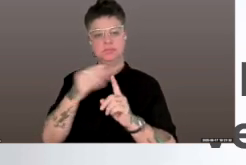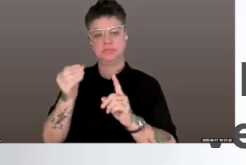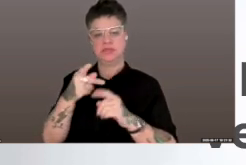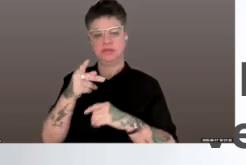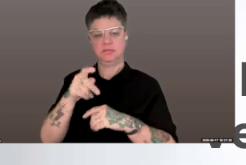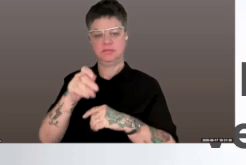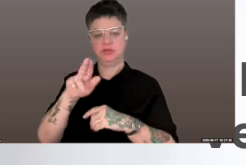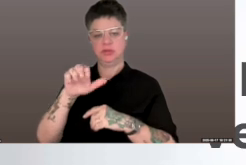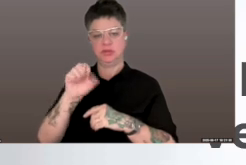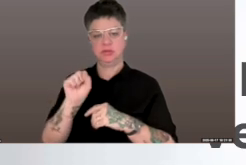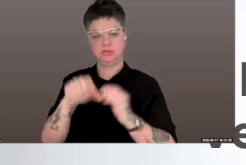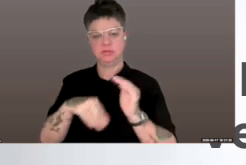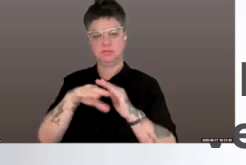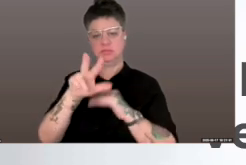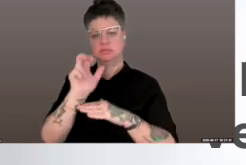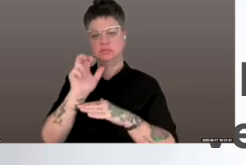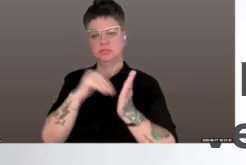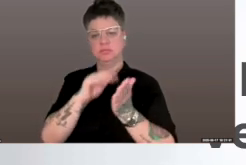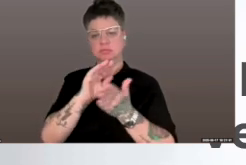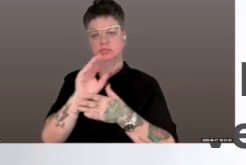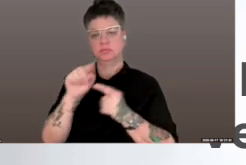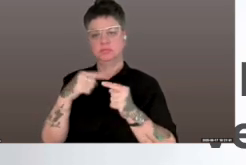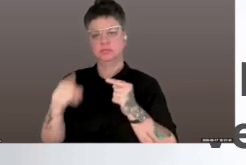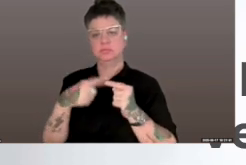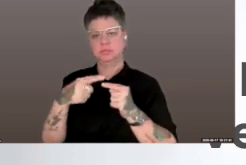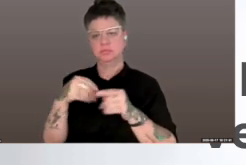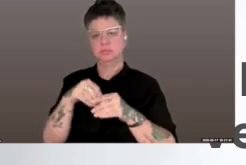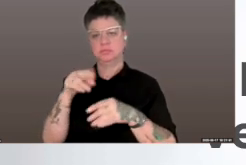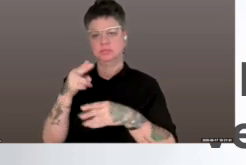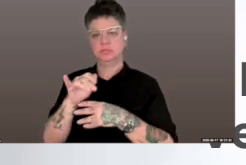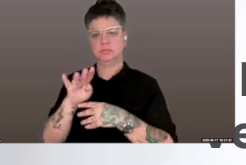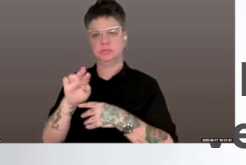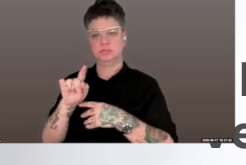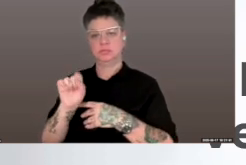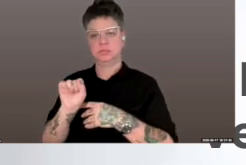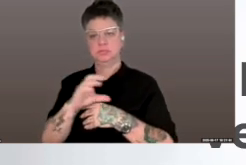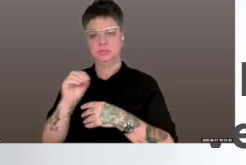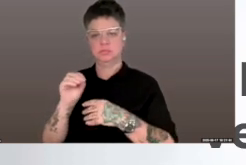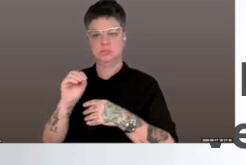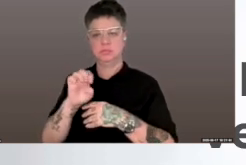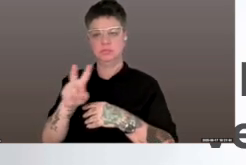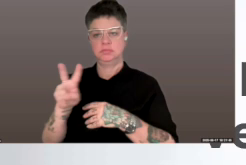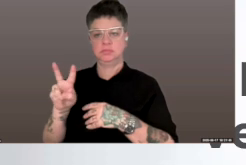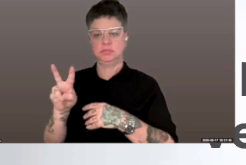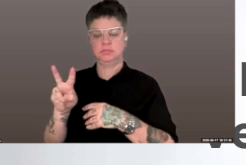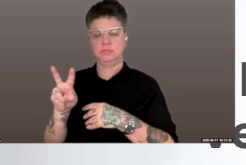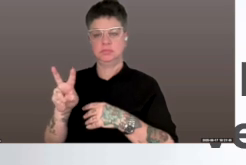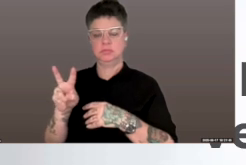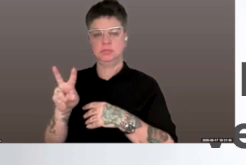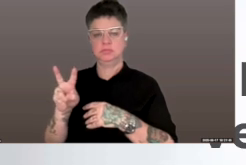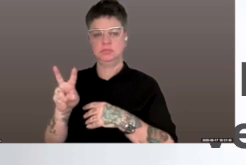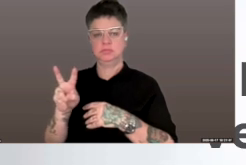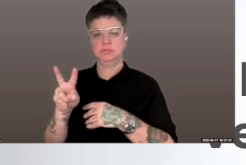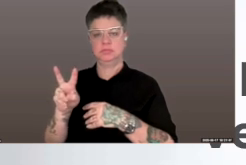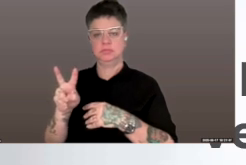donated to the program for automotive technician education and training programs that administer training